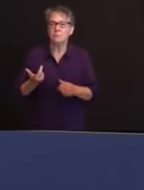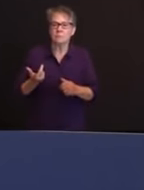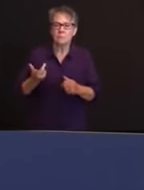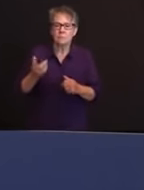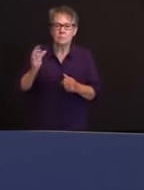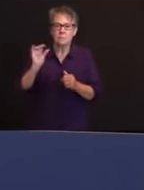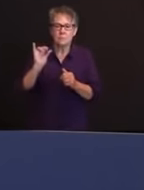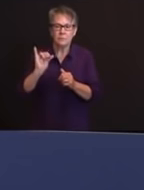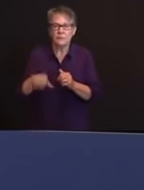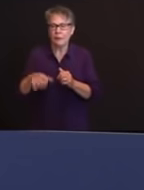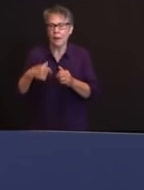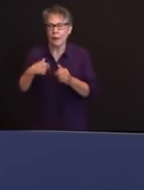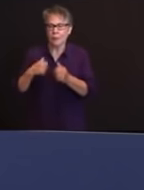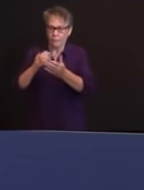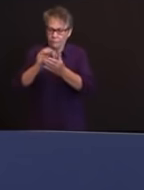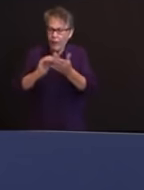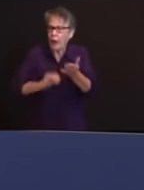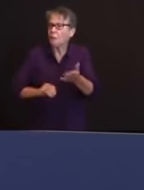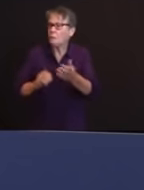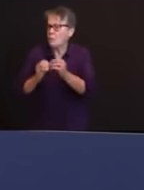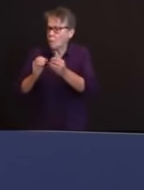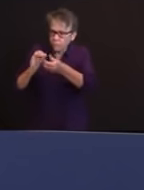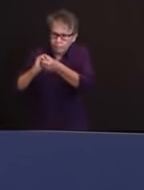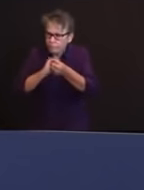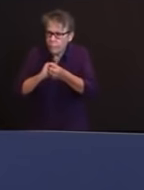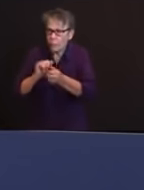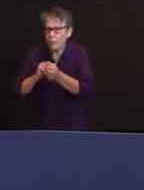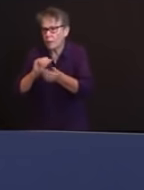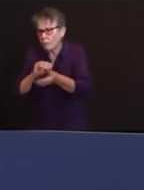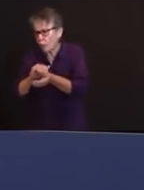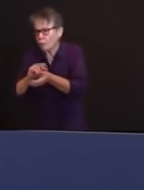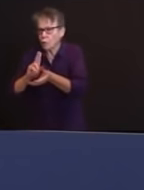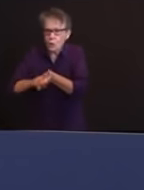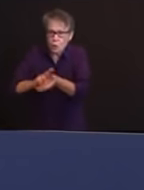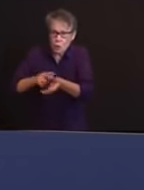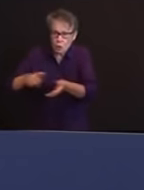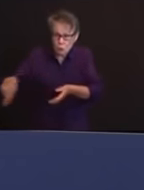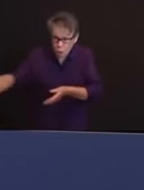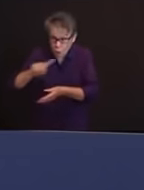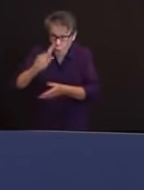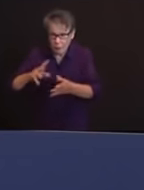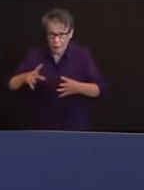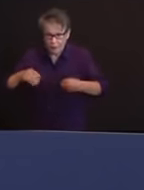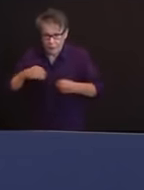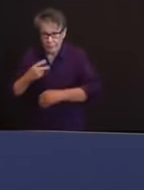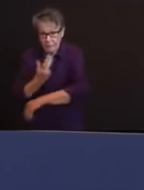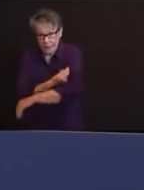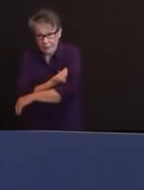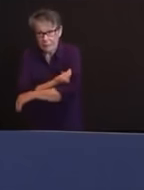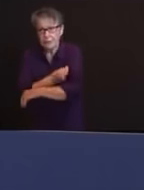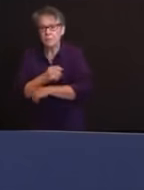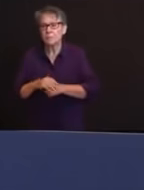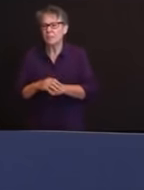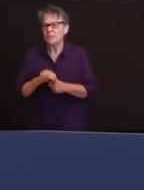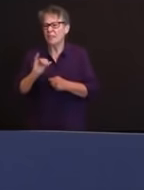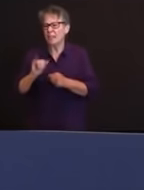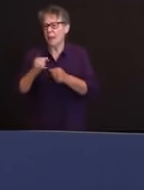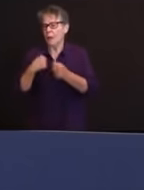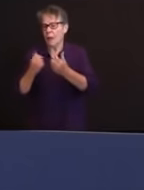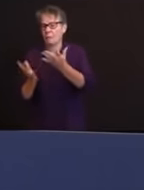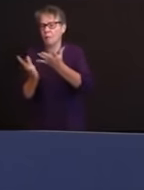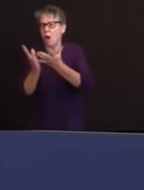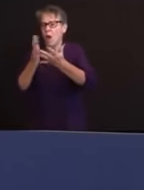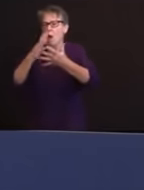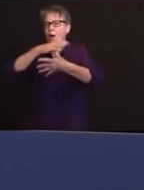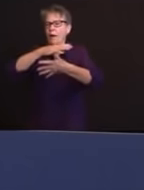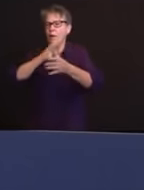vaccine and get vital priority groups vaccinated to fight the spread of the virus in our state. Moving